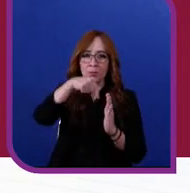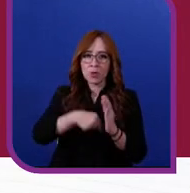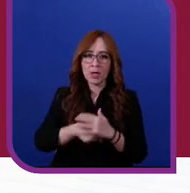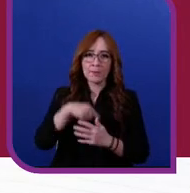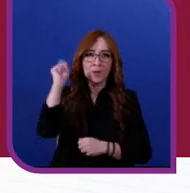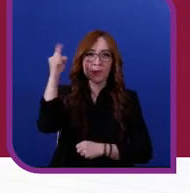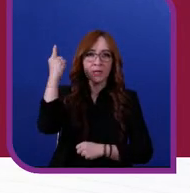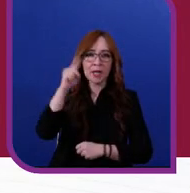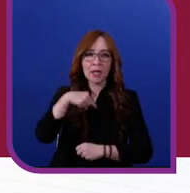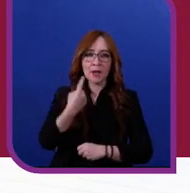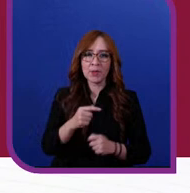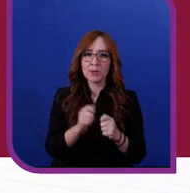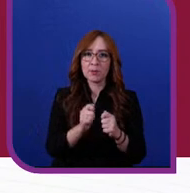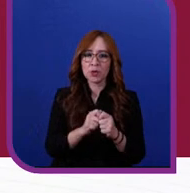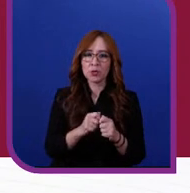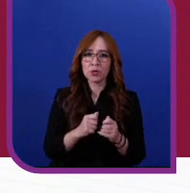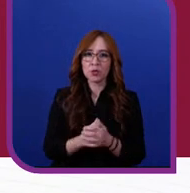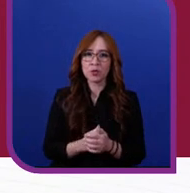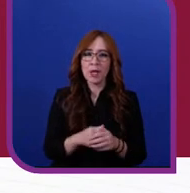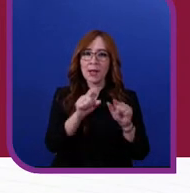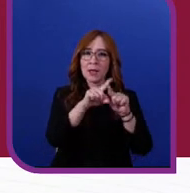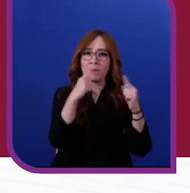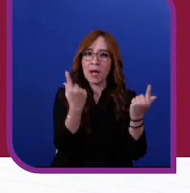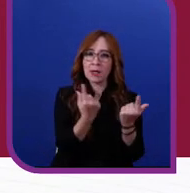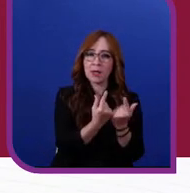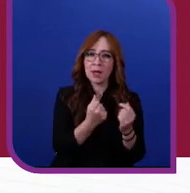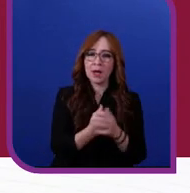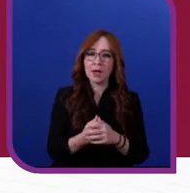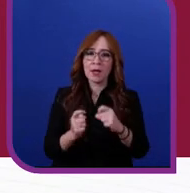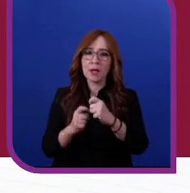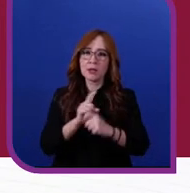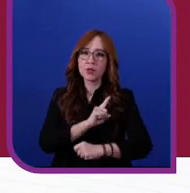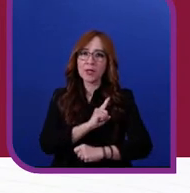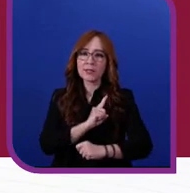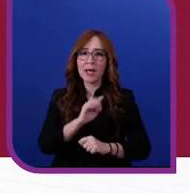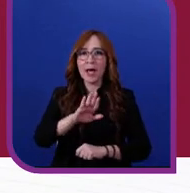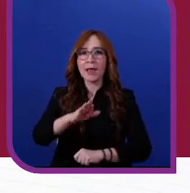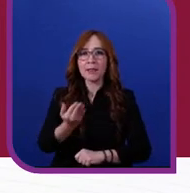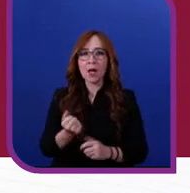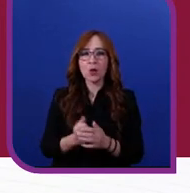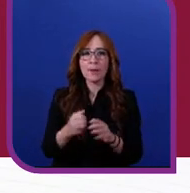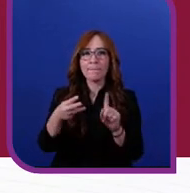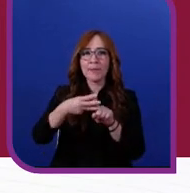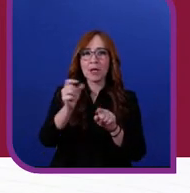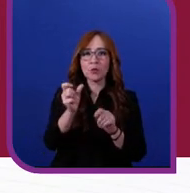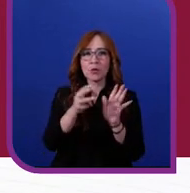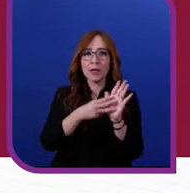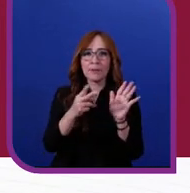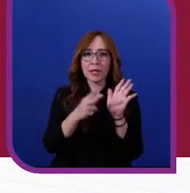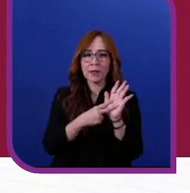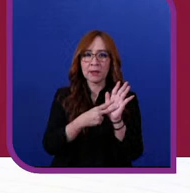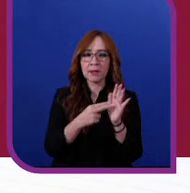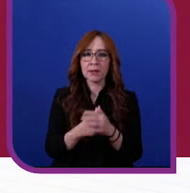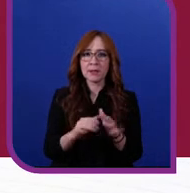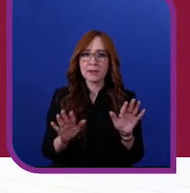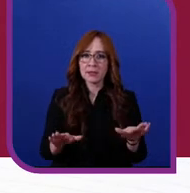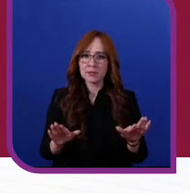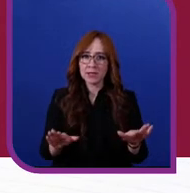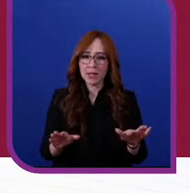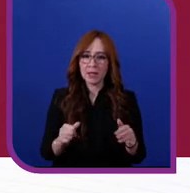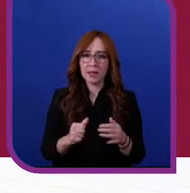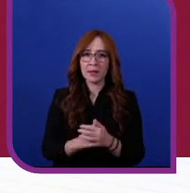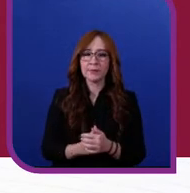or state-owned company where by the deryzky meccanism fifty-fifty dari segi mekanisme